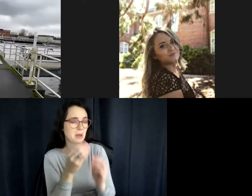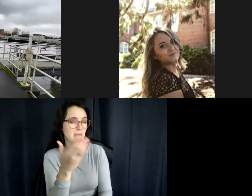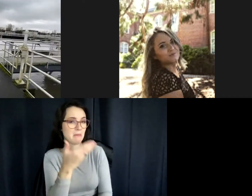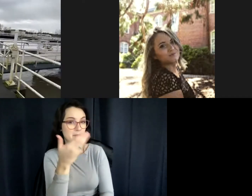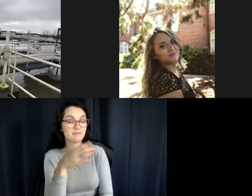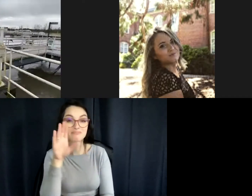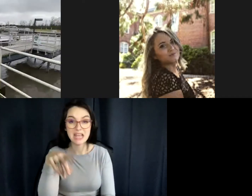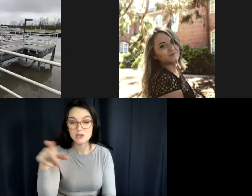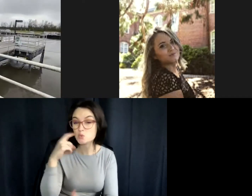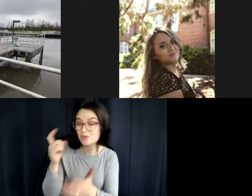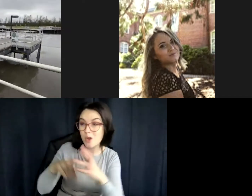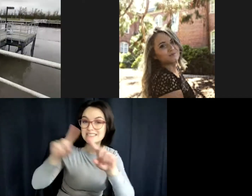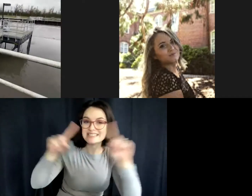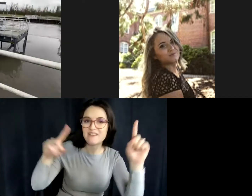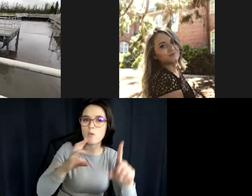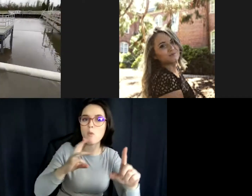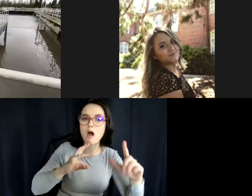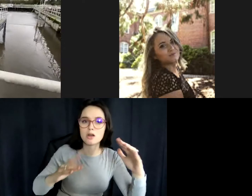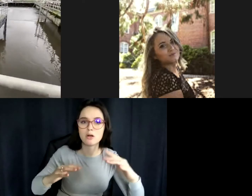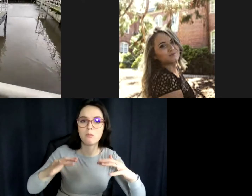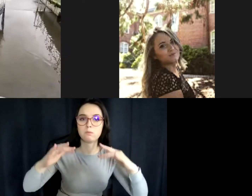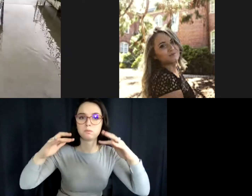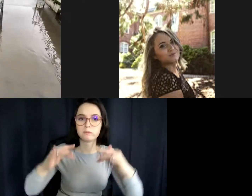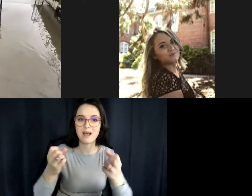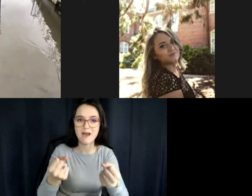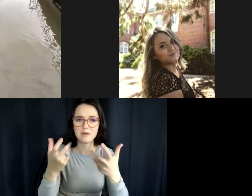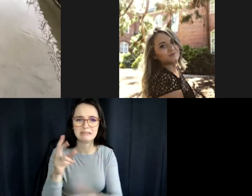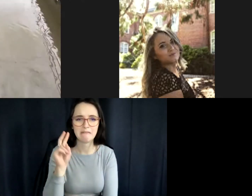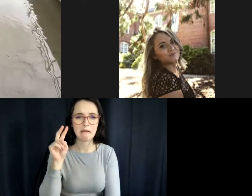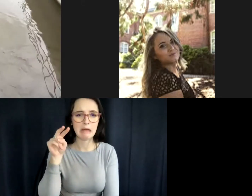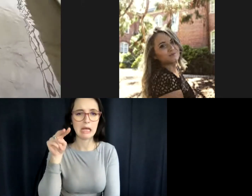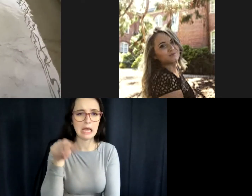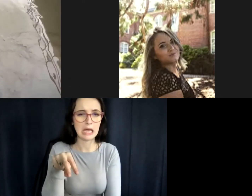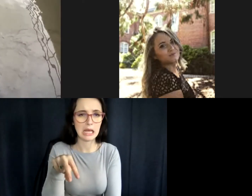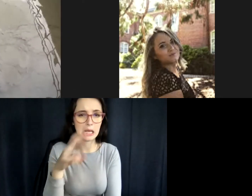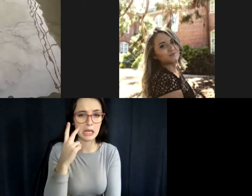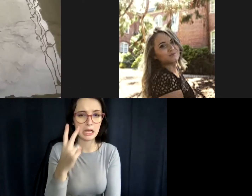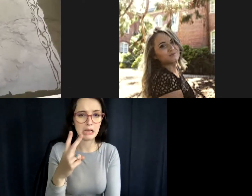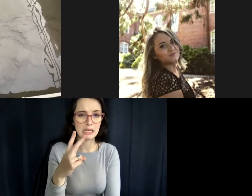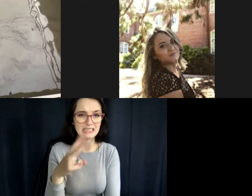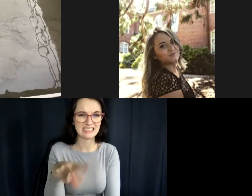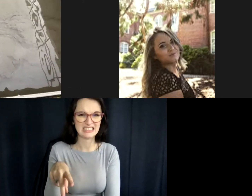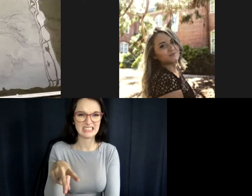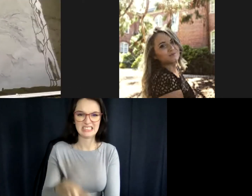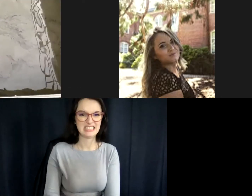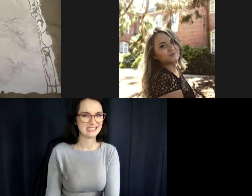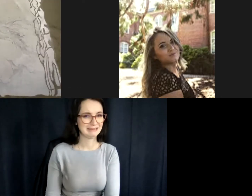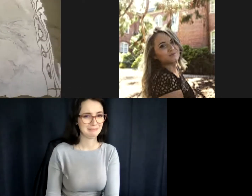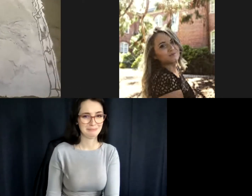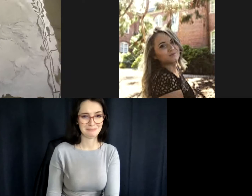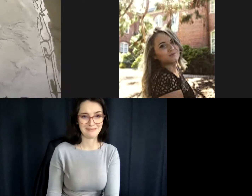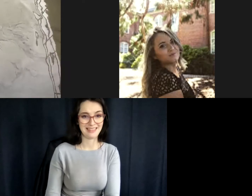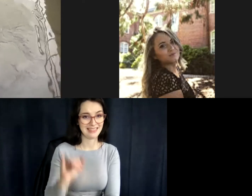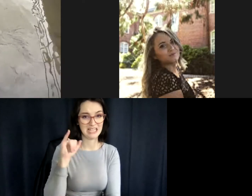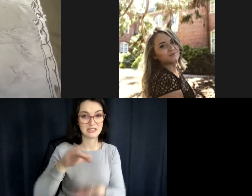the waste I can say. Okay. They're super important. Yes. Oh my gosh, look at all of this. So